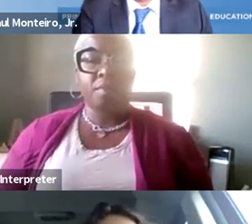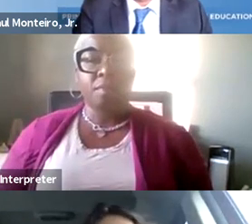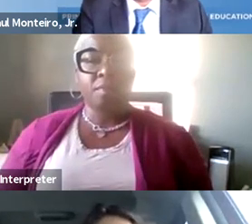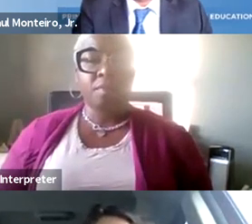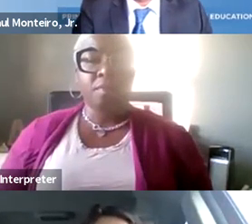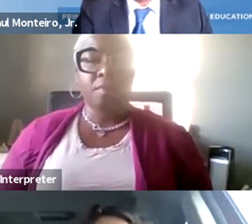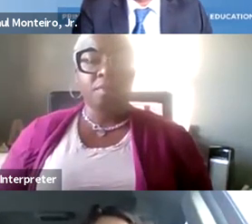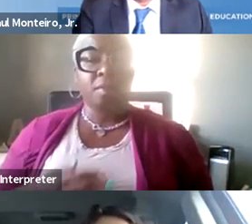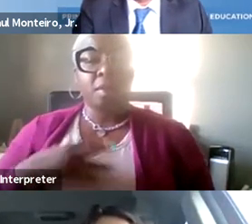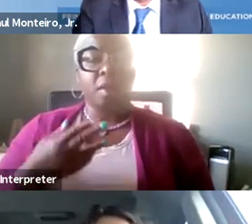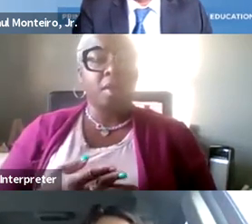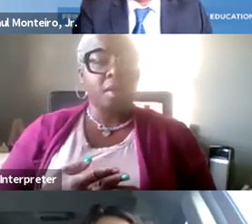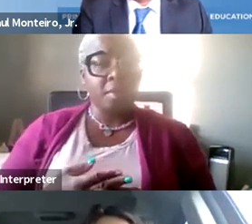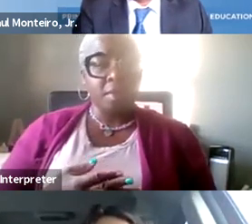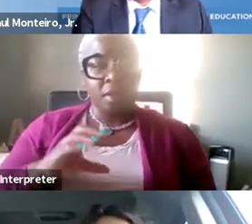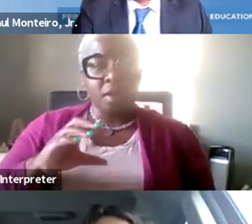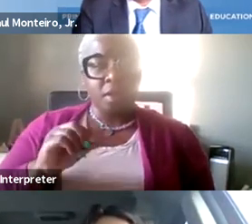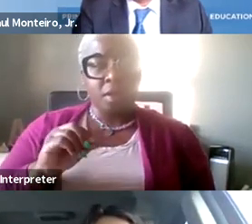board members. My name is